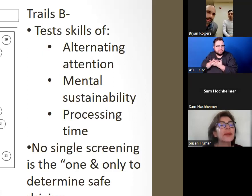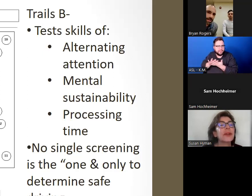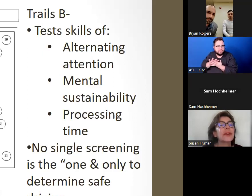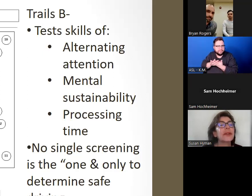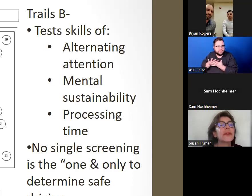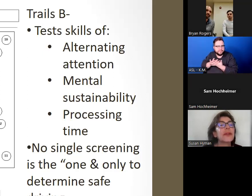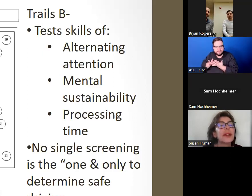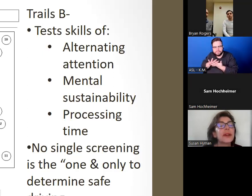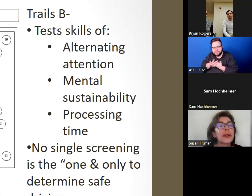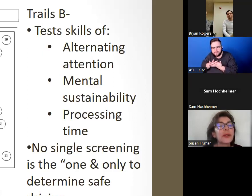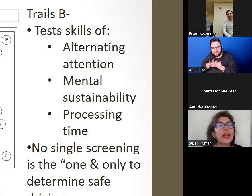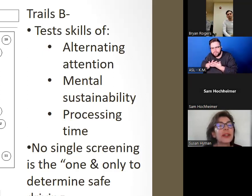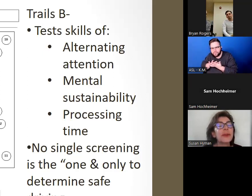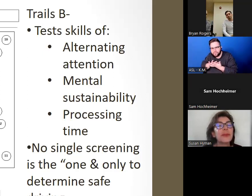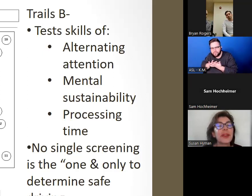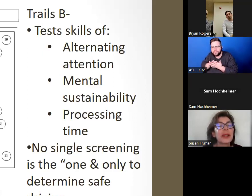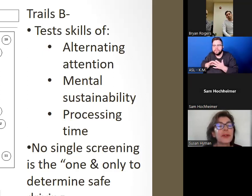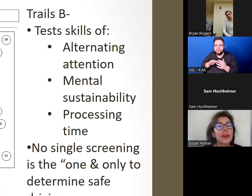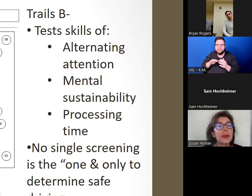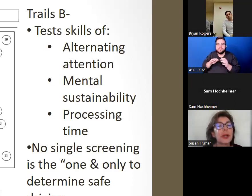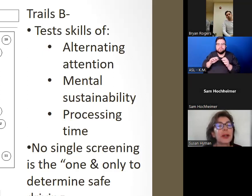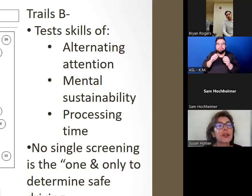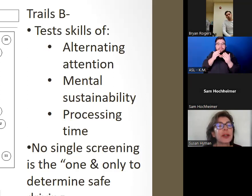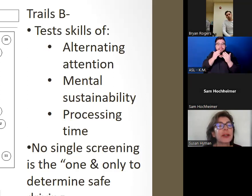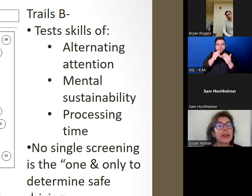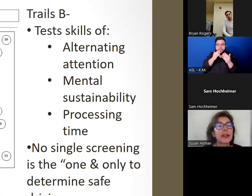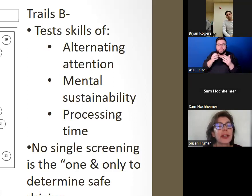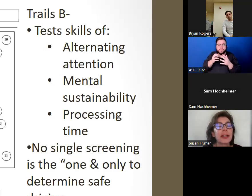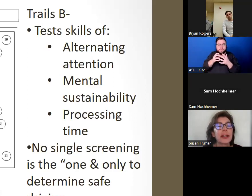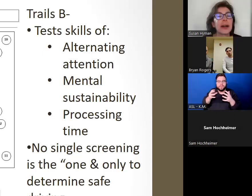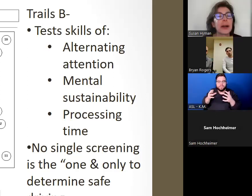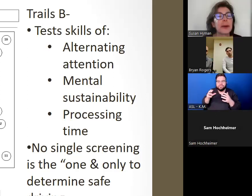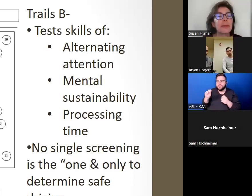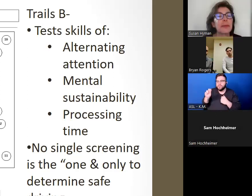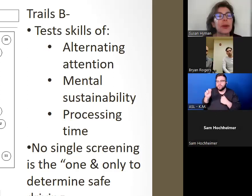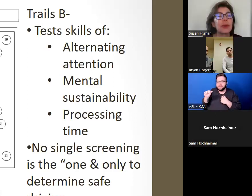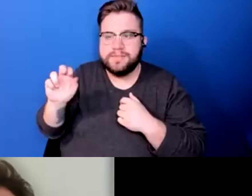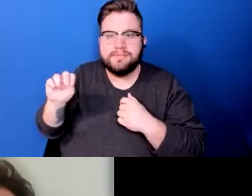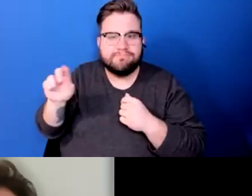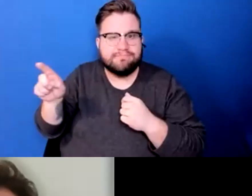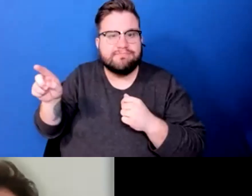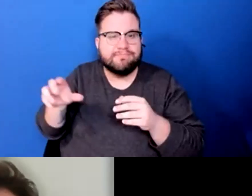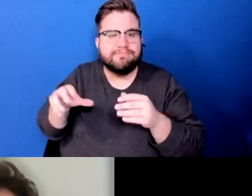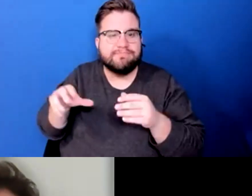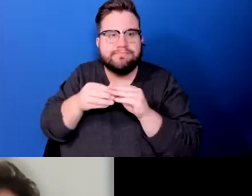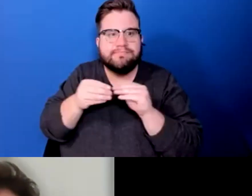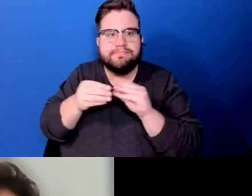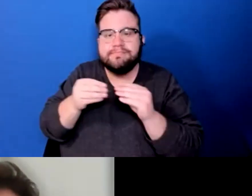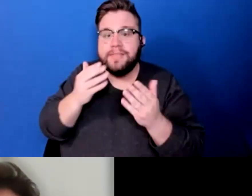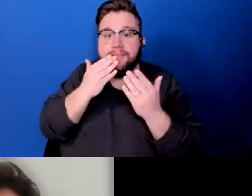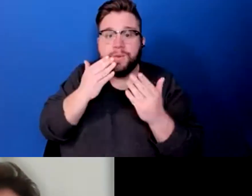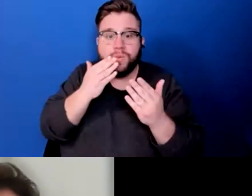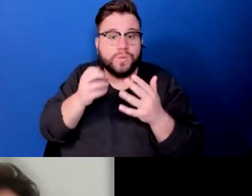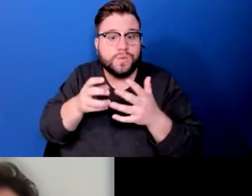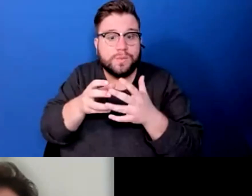That's So, about it. so thank you very much. And I think that we certainly see